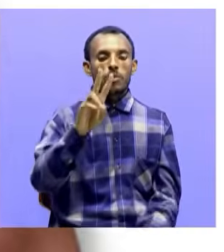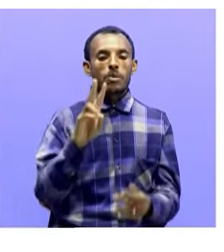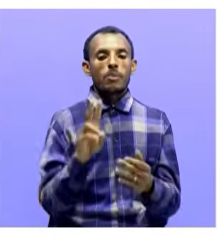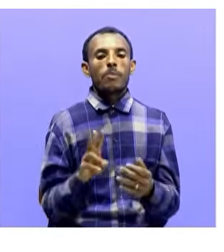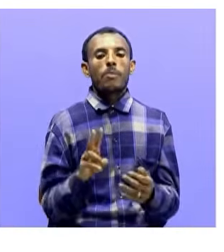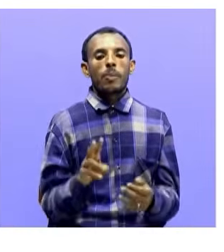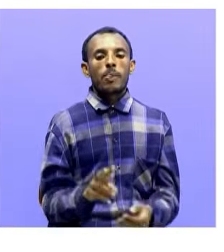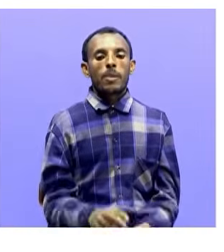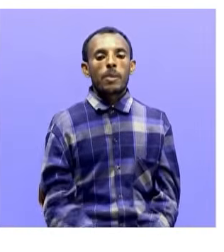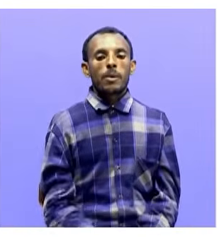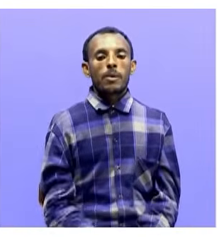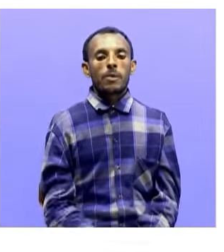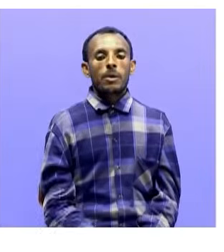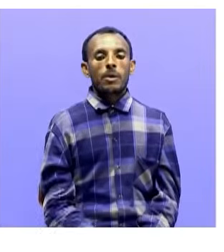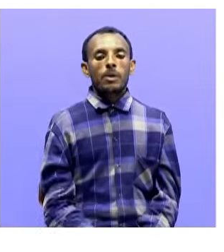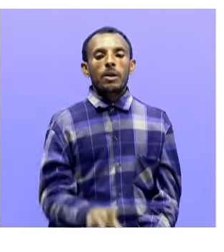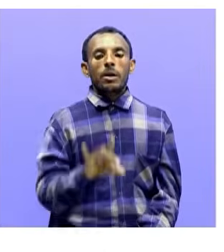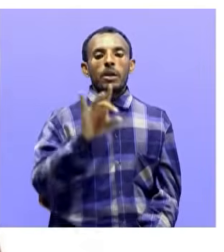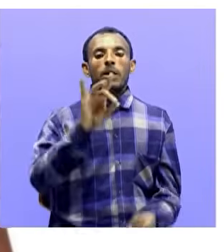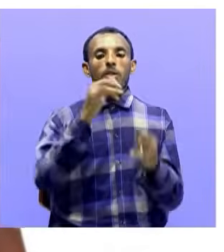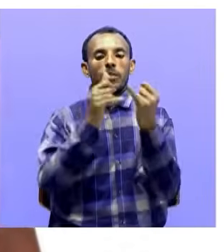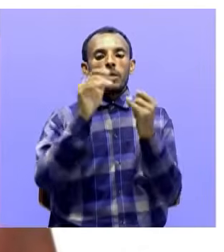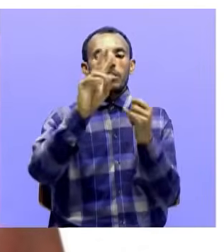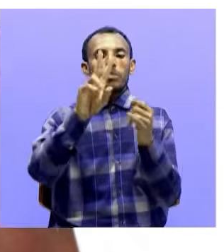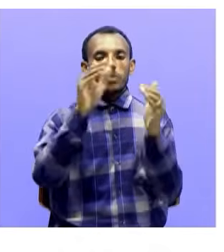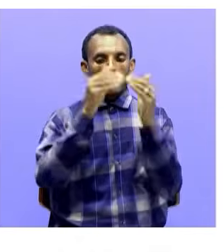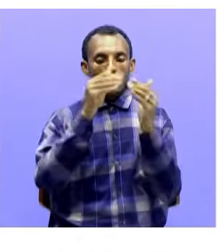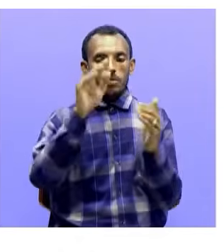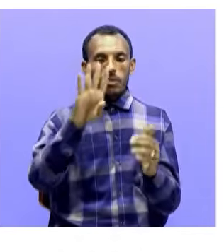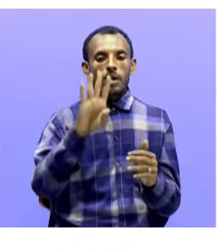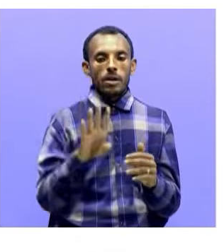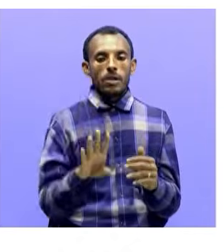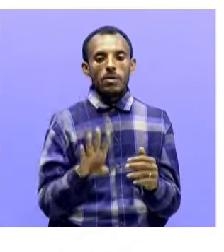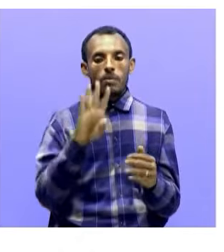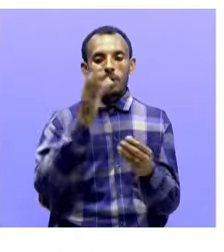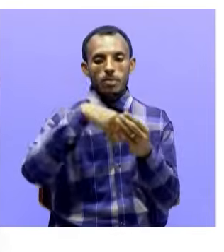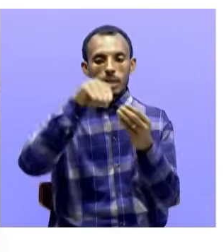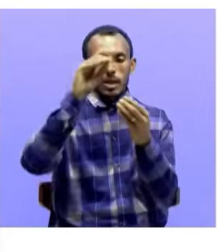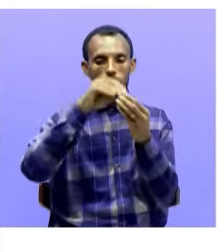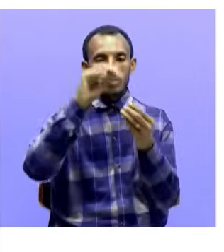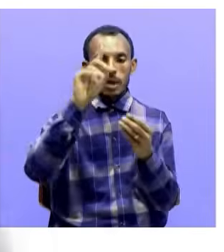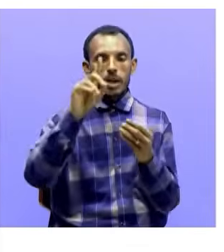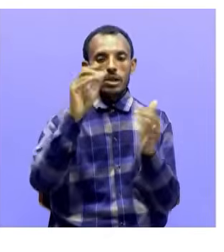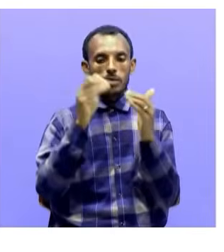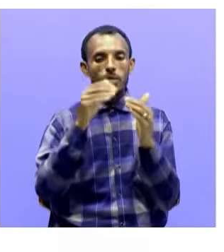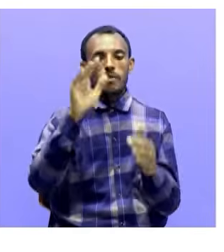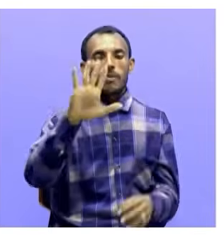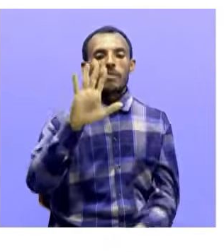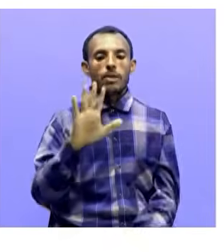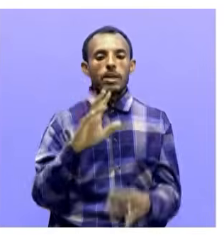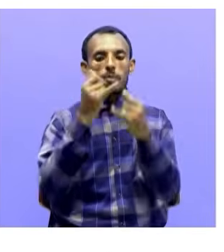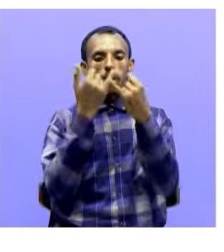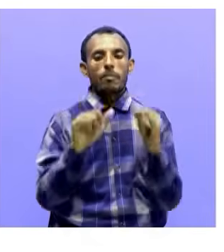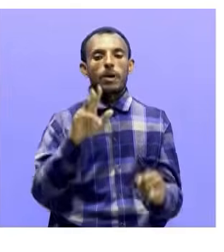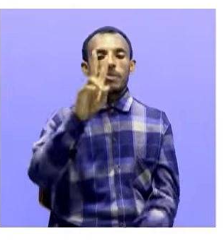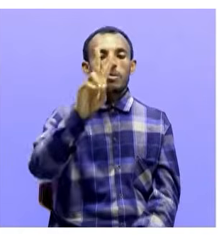item. 8 over 2 means this 4. So this is 4 plus 1, the 5th item, divided by 2.